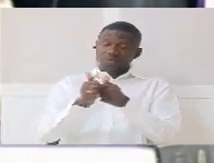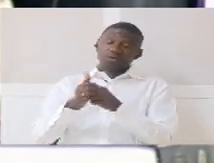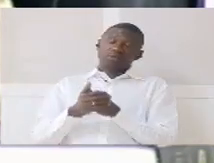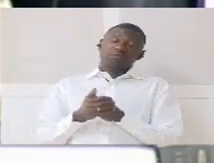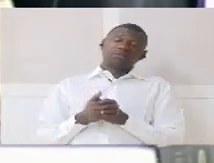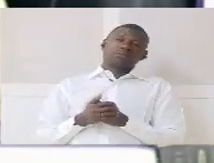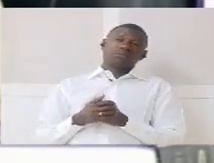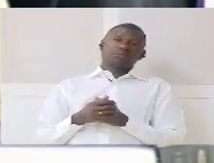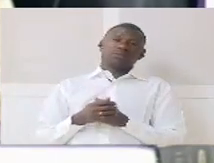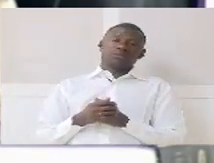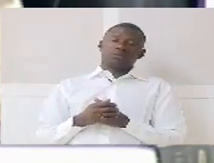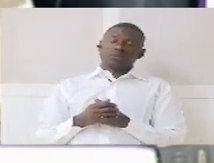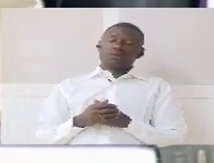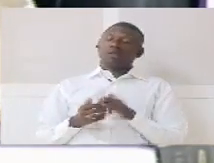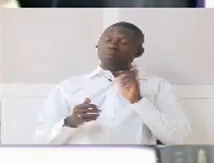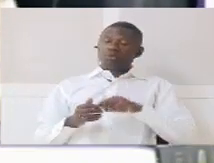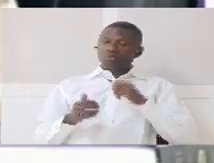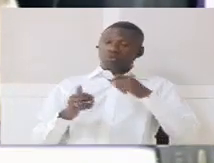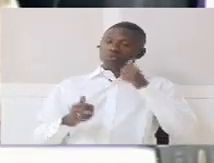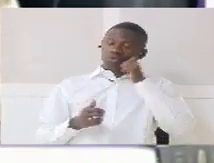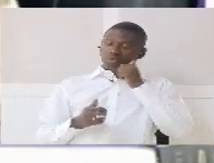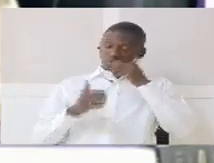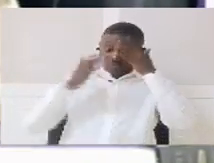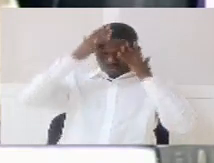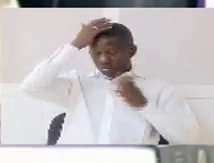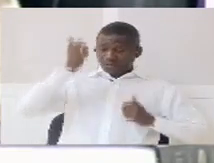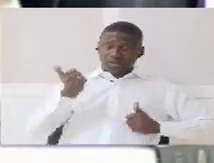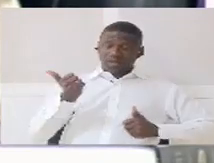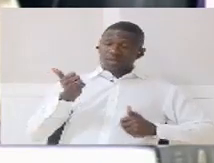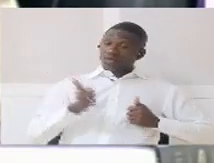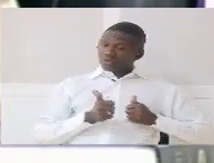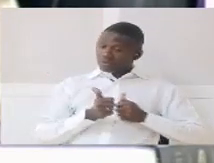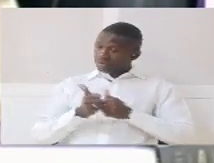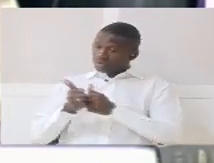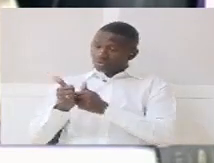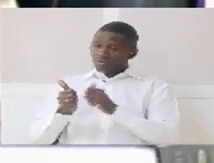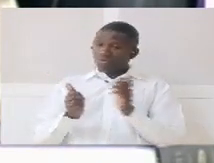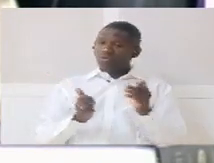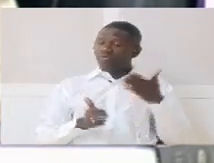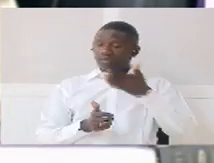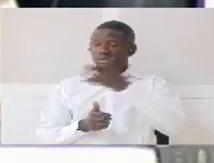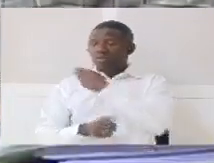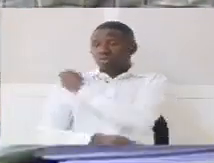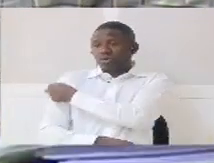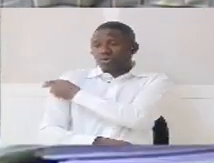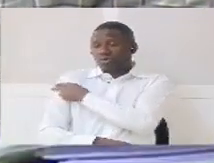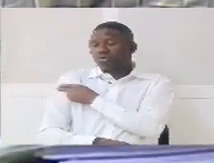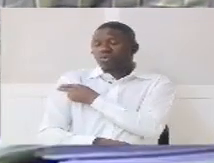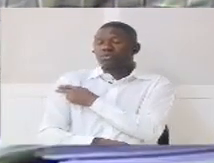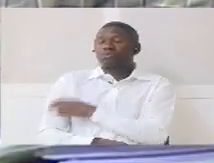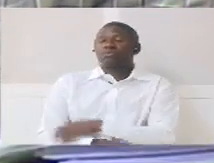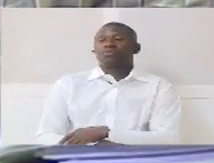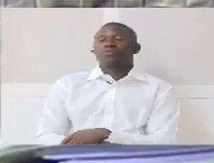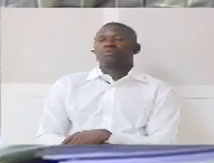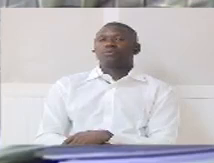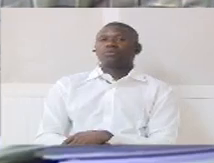for the more some okay than that lockdown or with prison officers. Or call them as backup to accompany the prisoner to hospital. In a sense, from what you